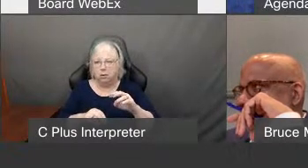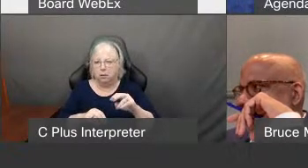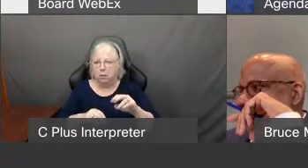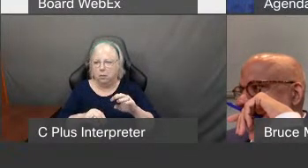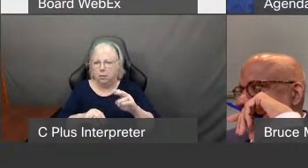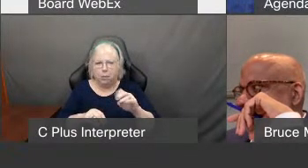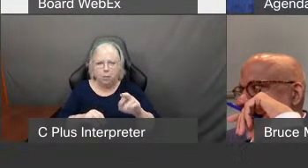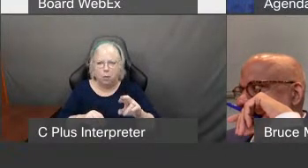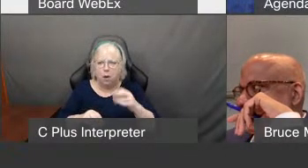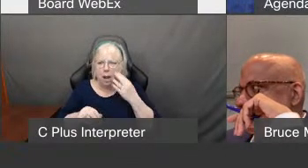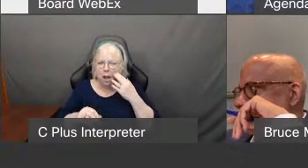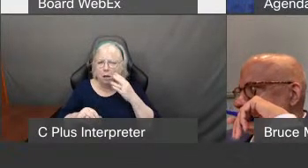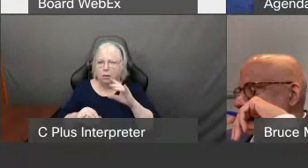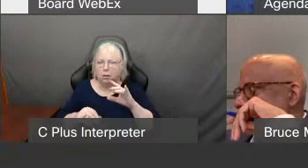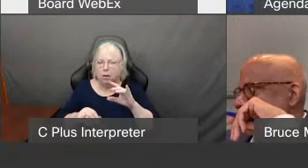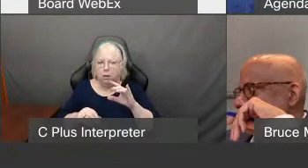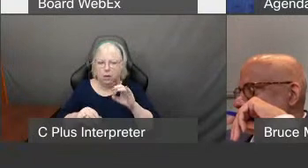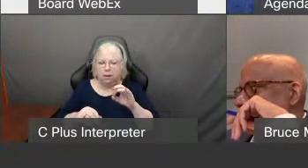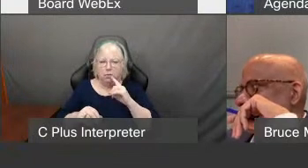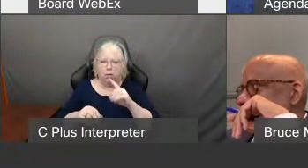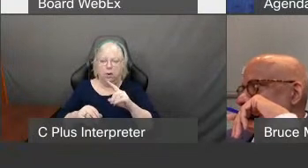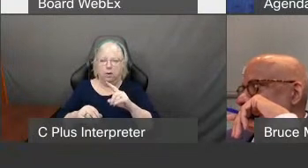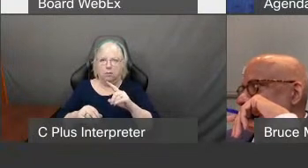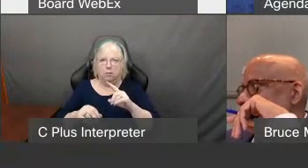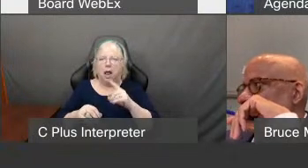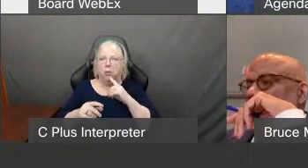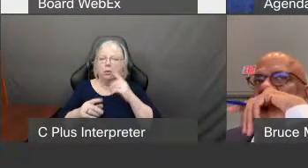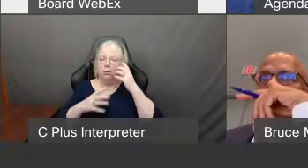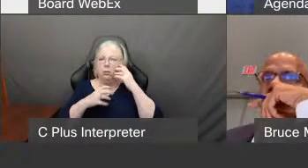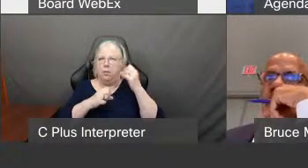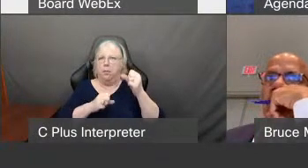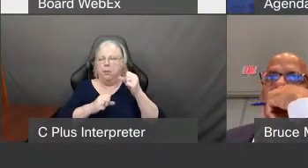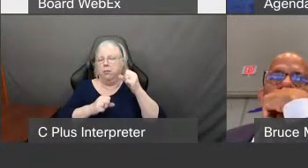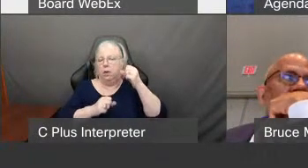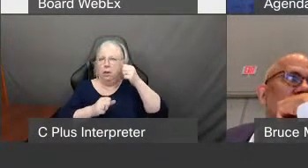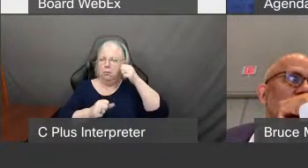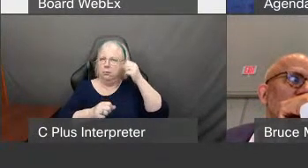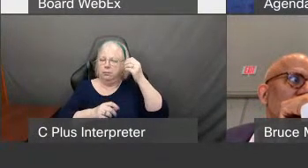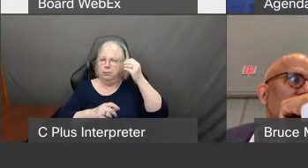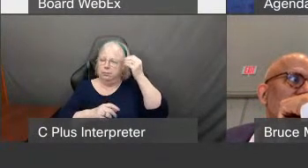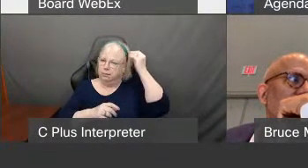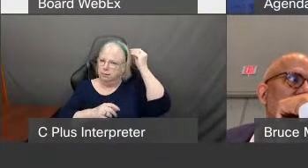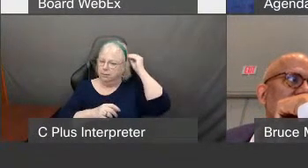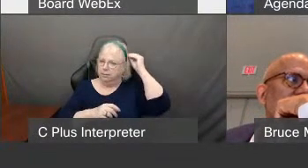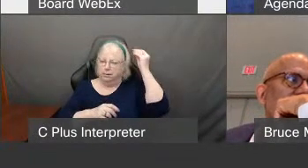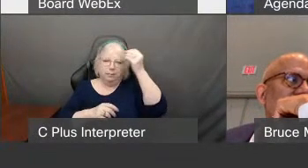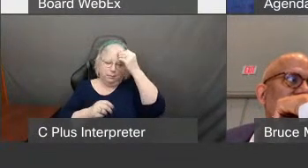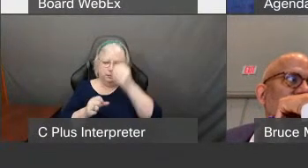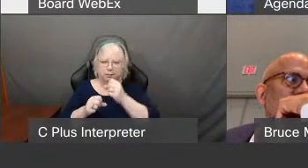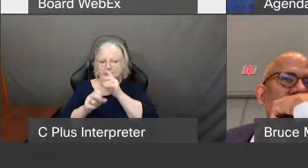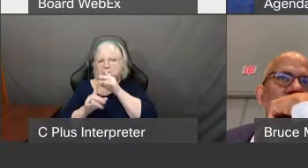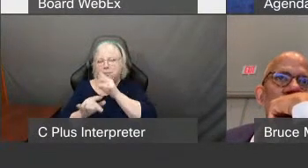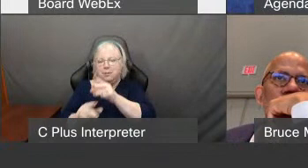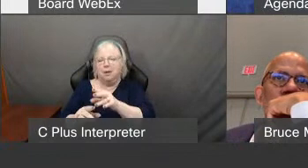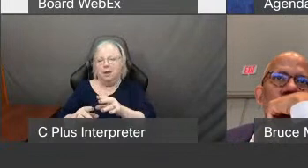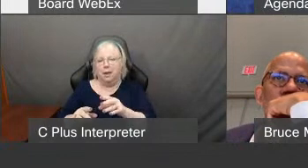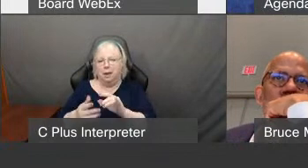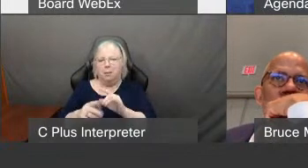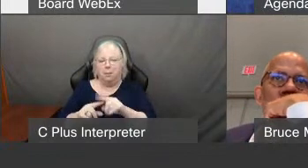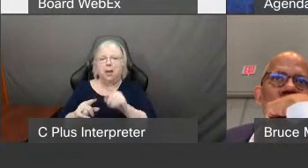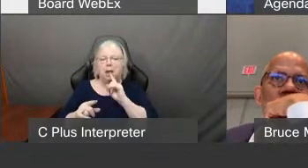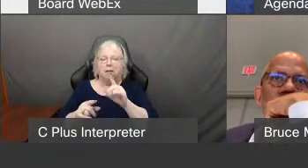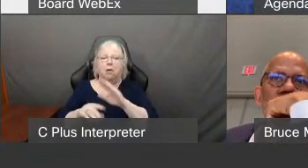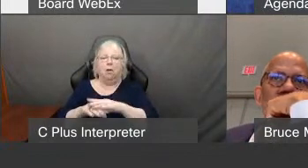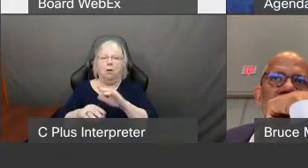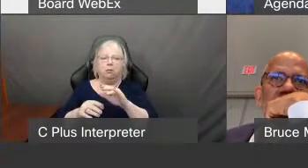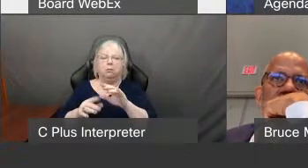memory. The Rebuild the Rock presentation, which is online. And if we